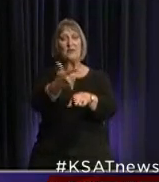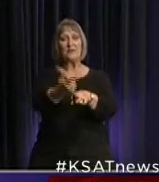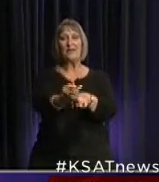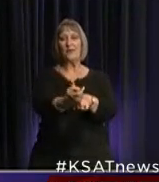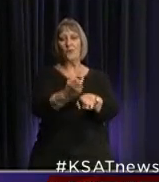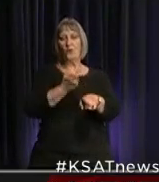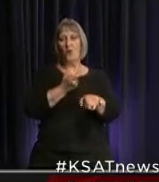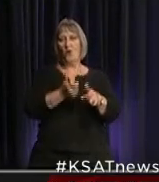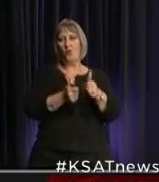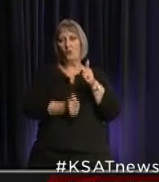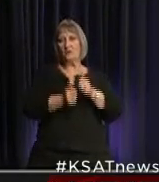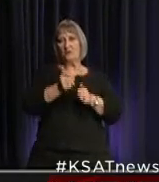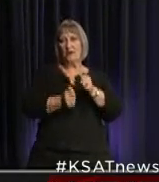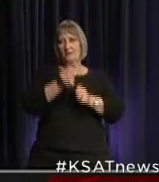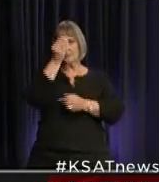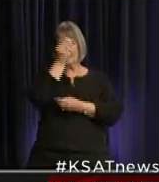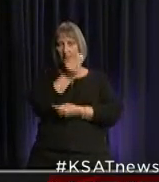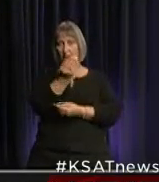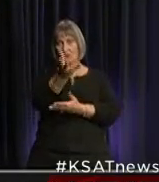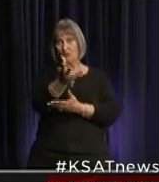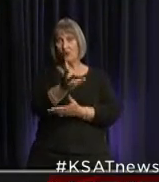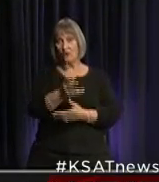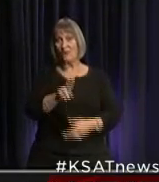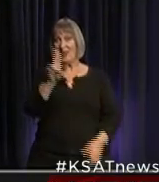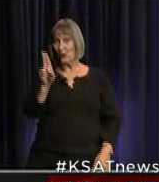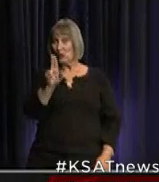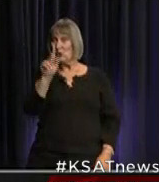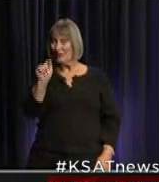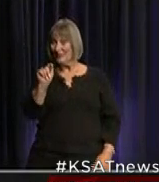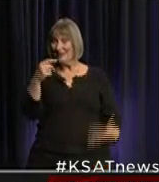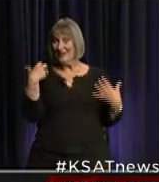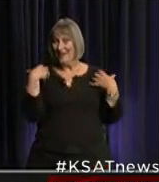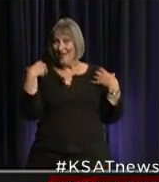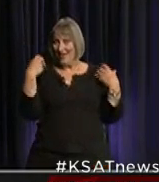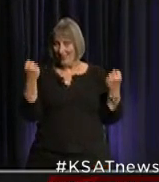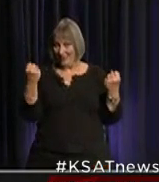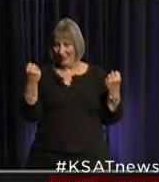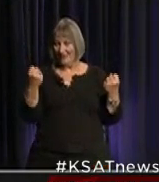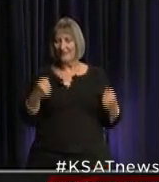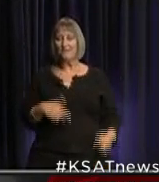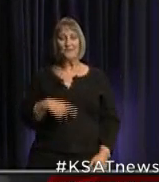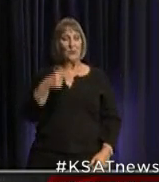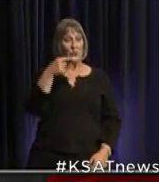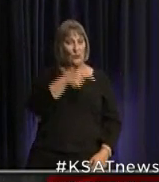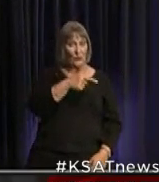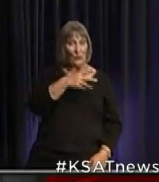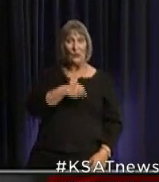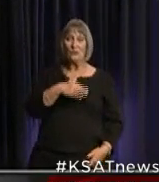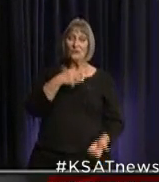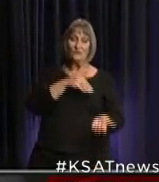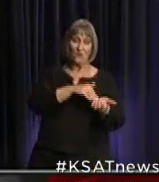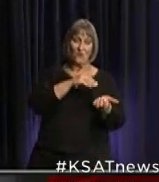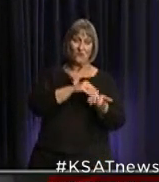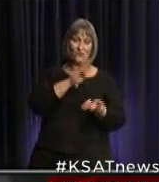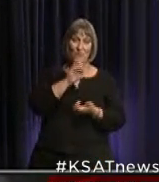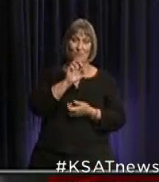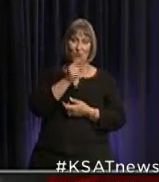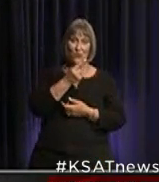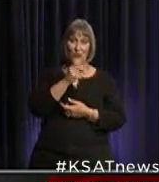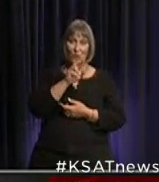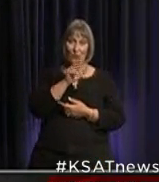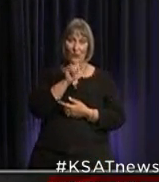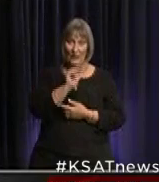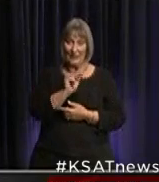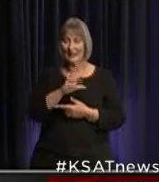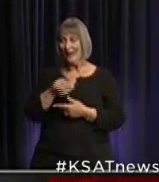you. Great. Thank you very much, Dr. Bergeron. And together with Dr. Wu, both of you have been representing a great many